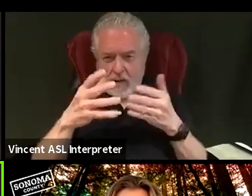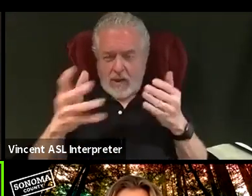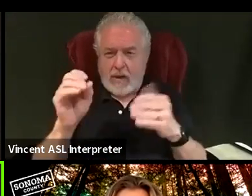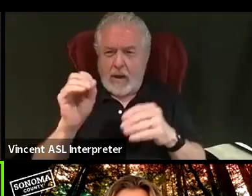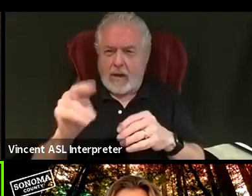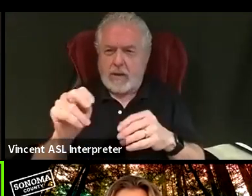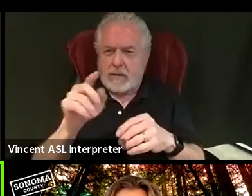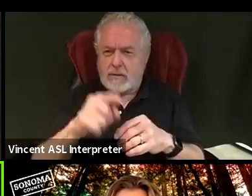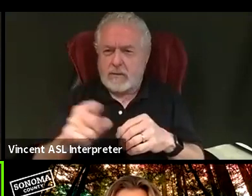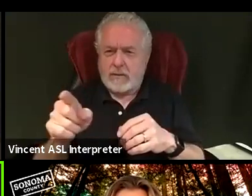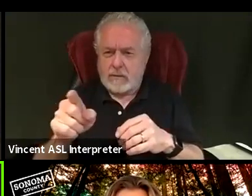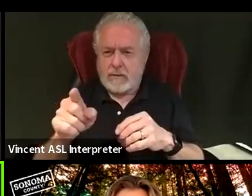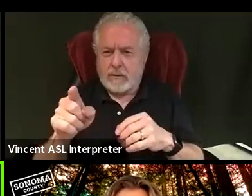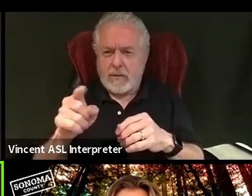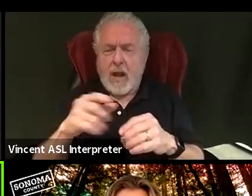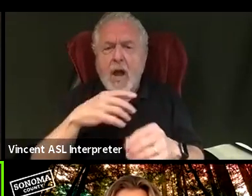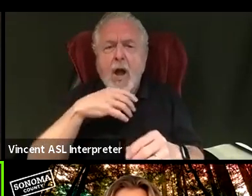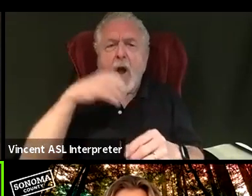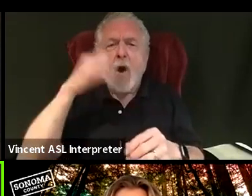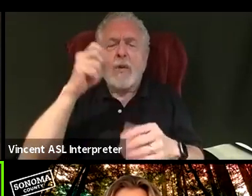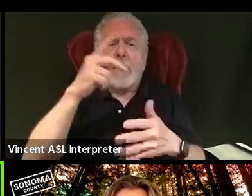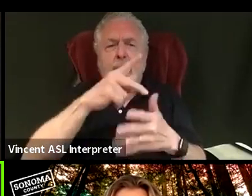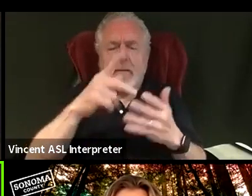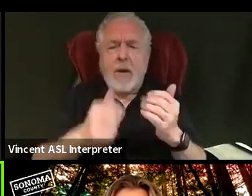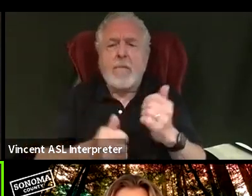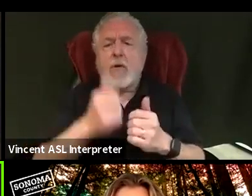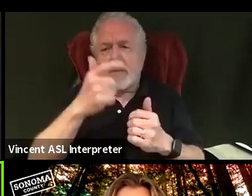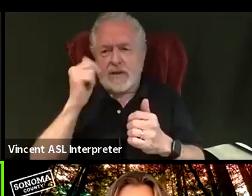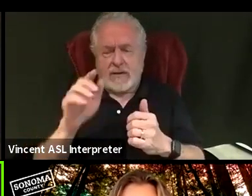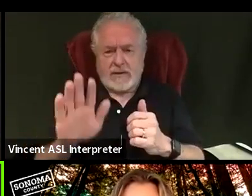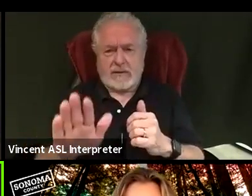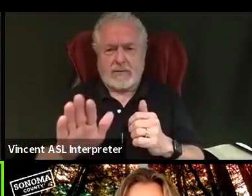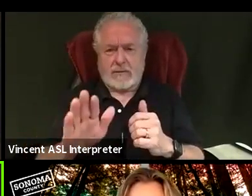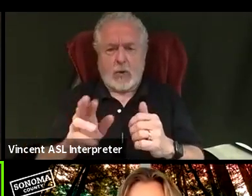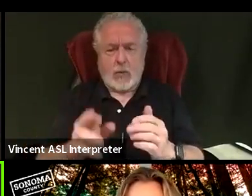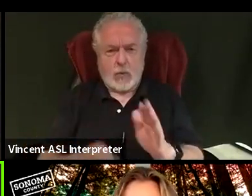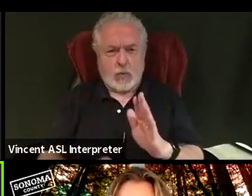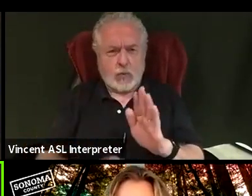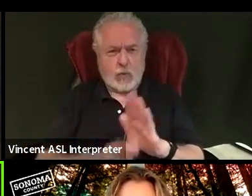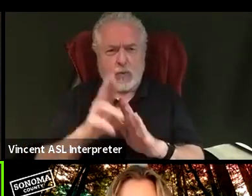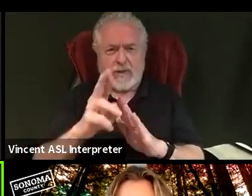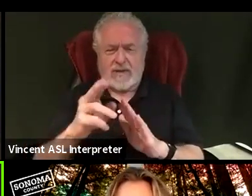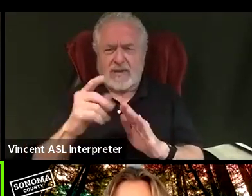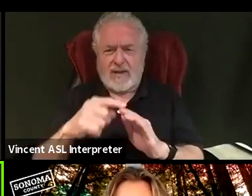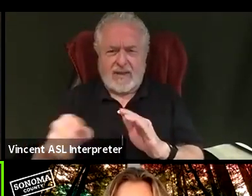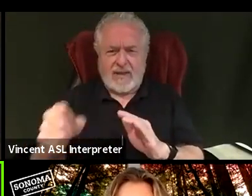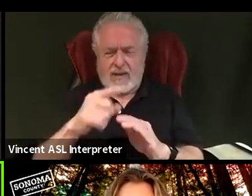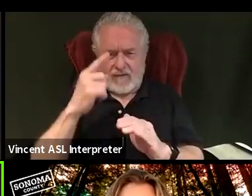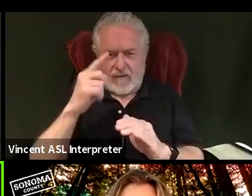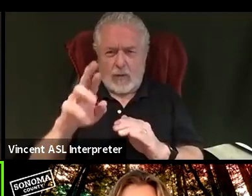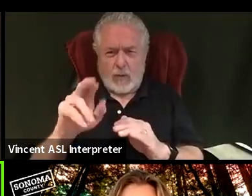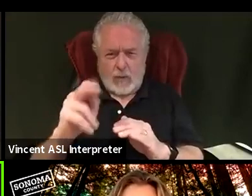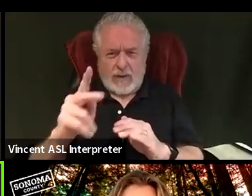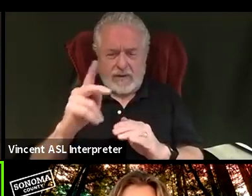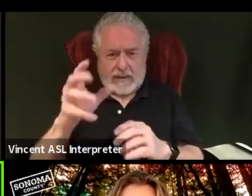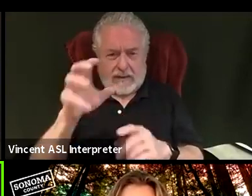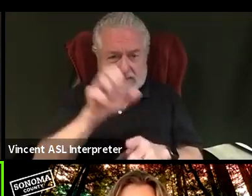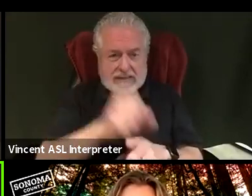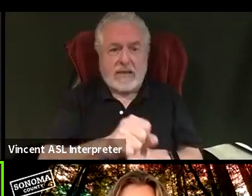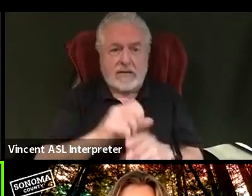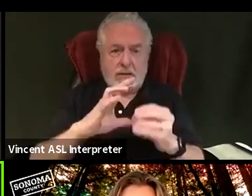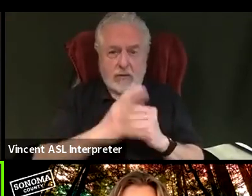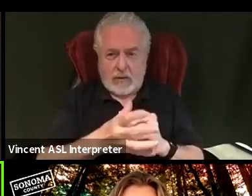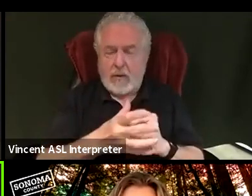on the elderly population, mostly because of the risk to them for catching